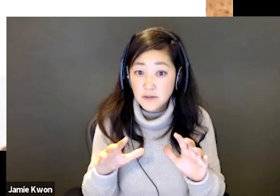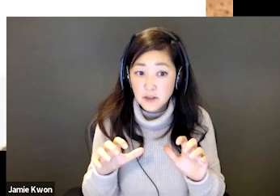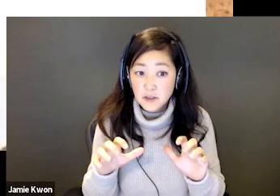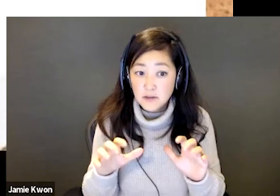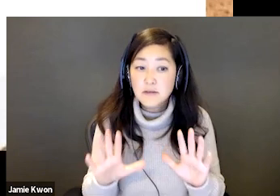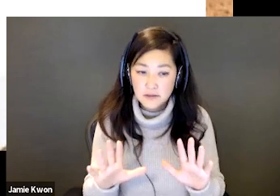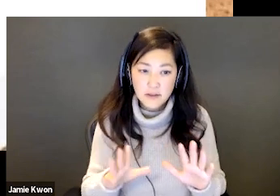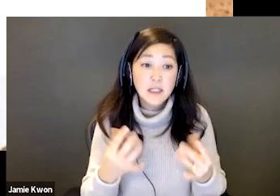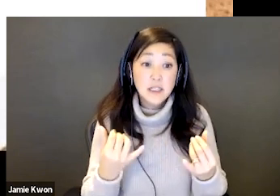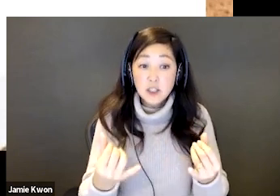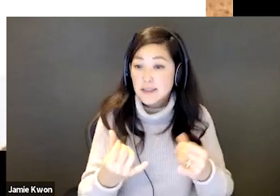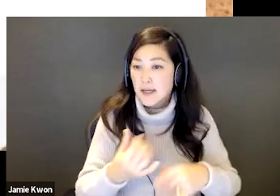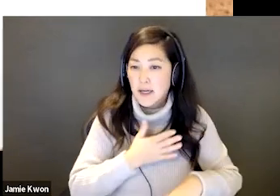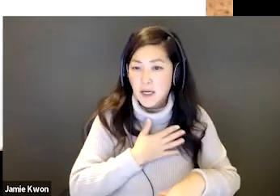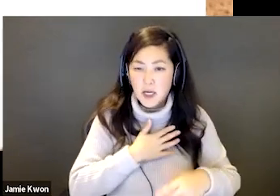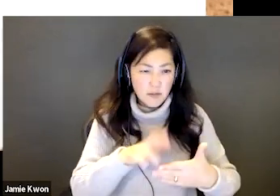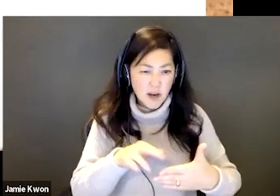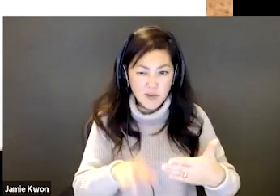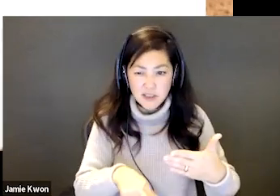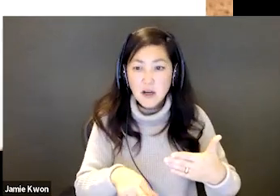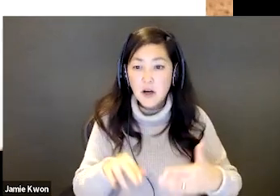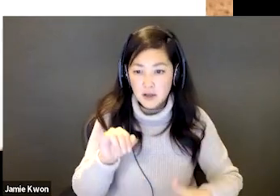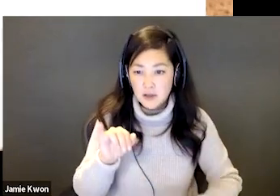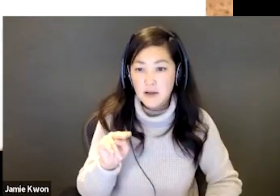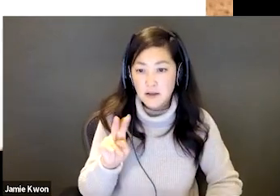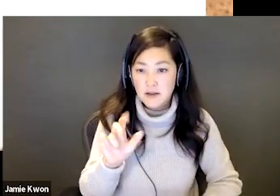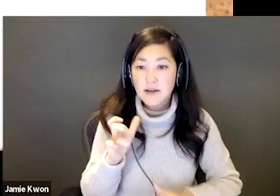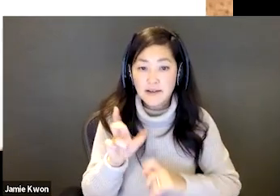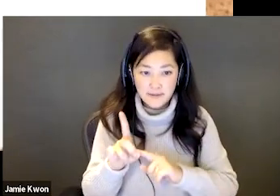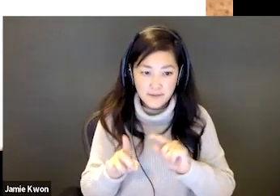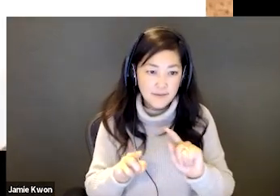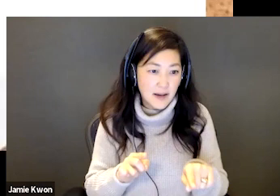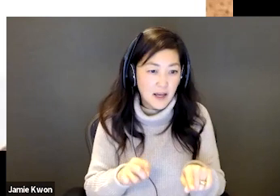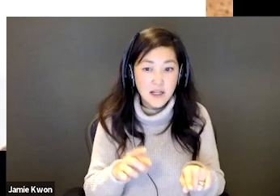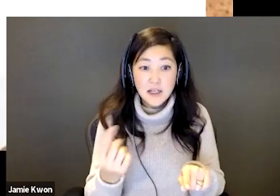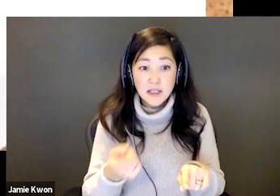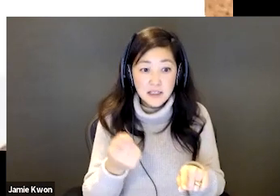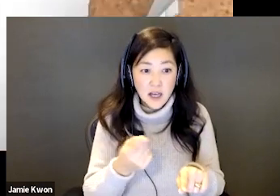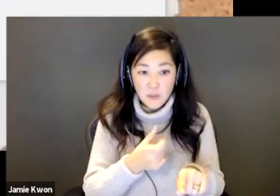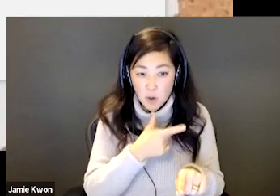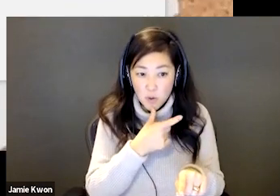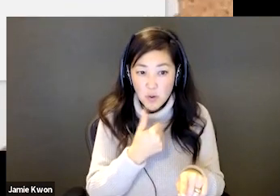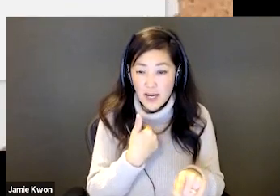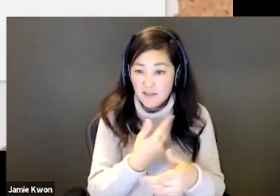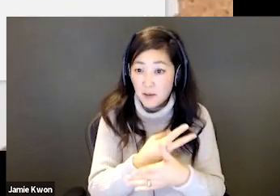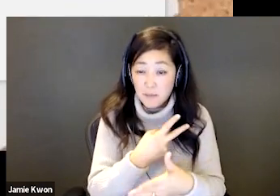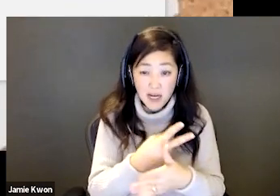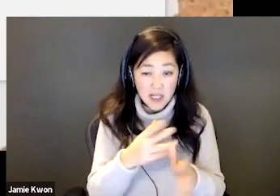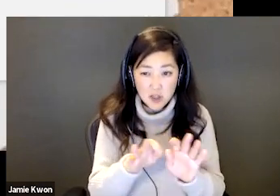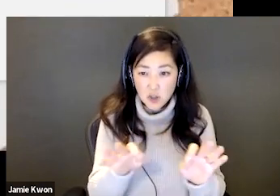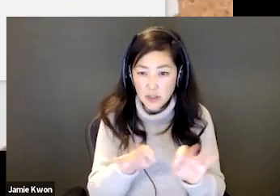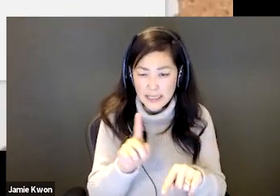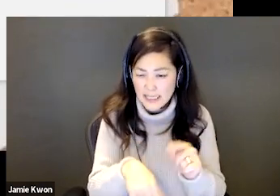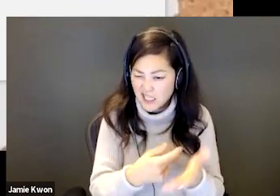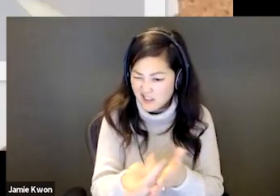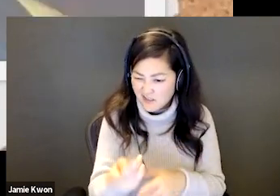announced that my results were invalid because someone with a master's degree cannot fail an IQ test. So discouraged, I gave up becoming